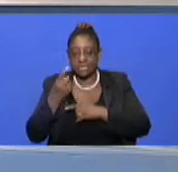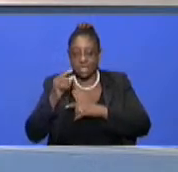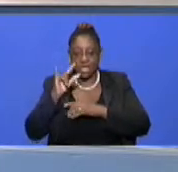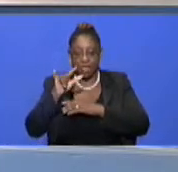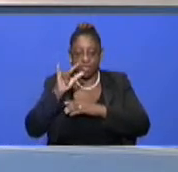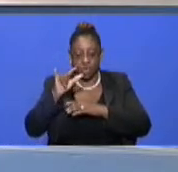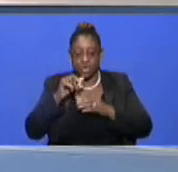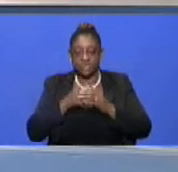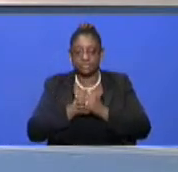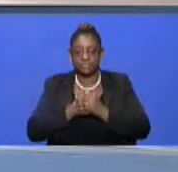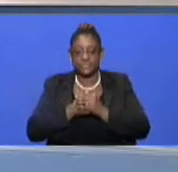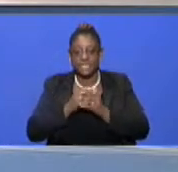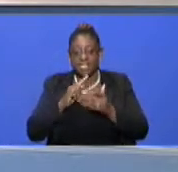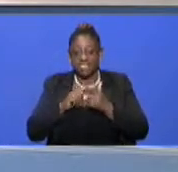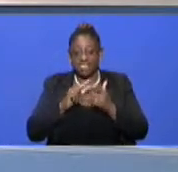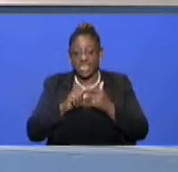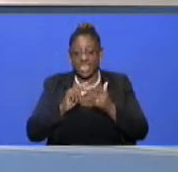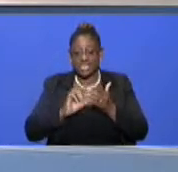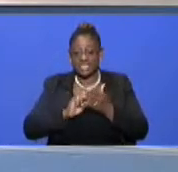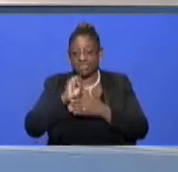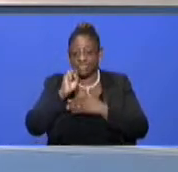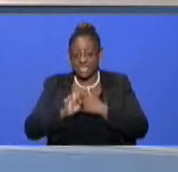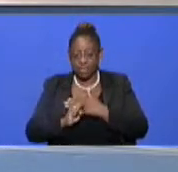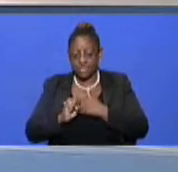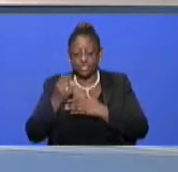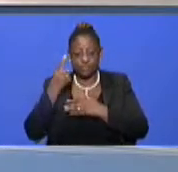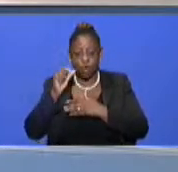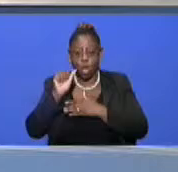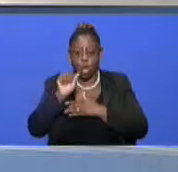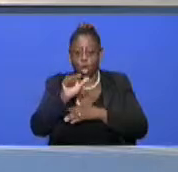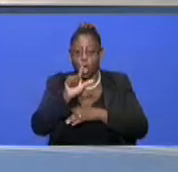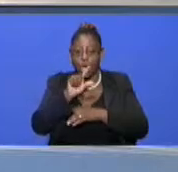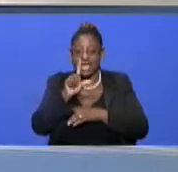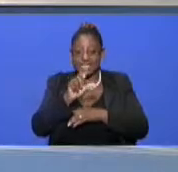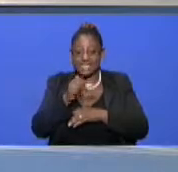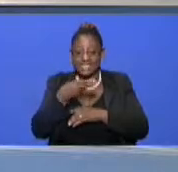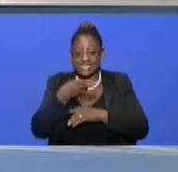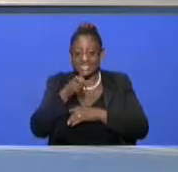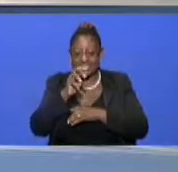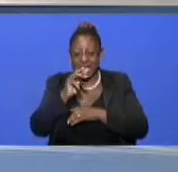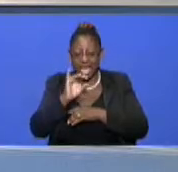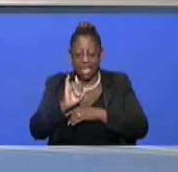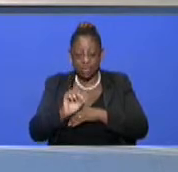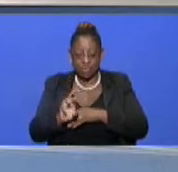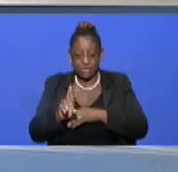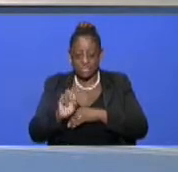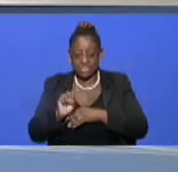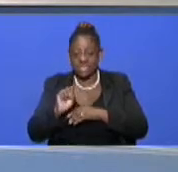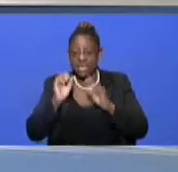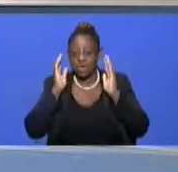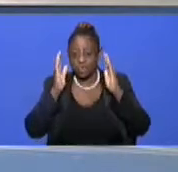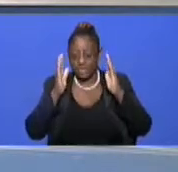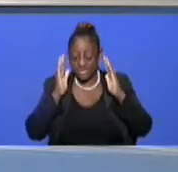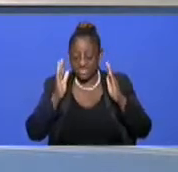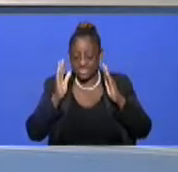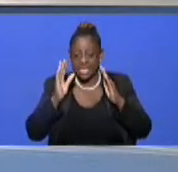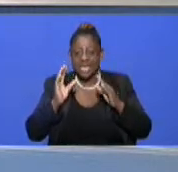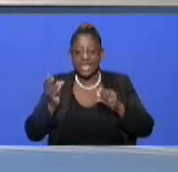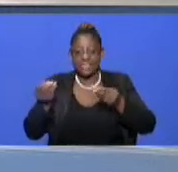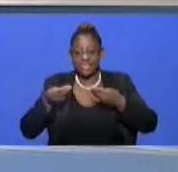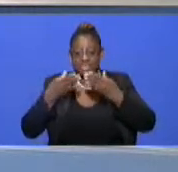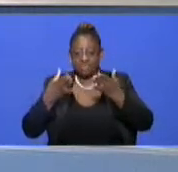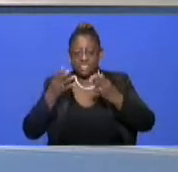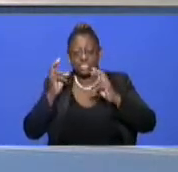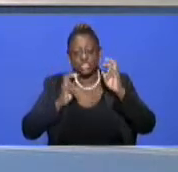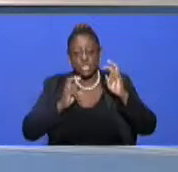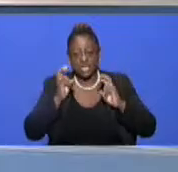September is Alzheimer's Awareness Month, and officials of the Bahamas Alzheimer's Association have planned a number of activities to highlight